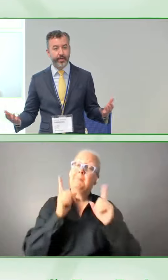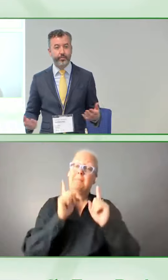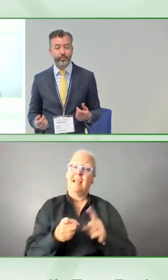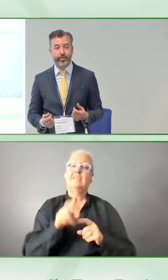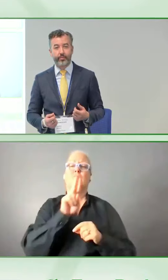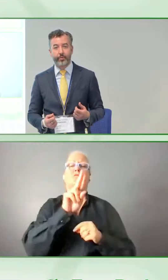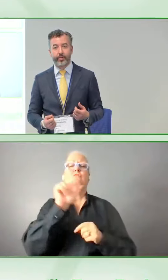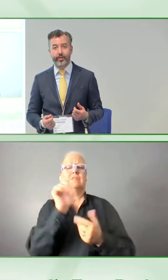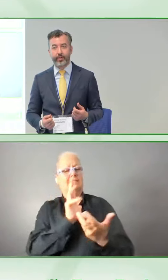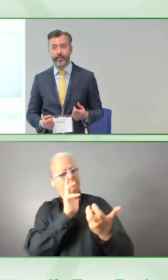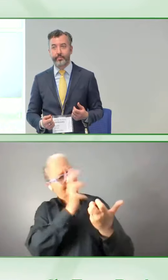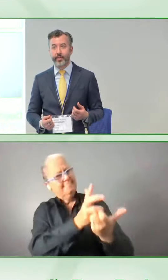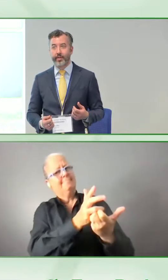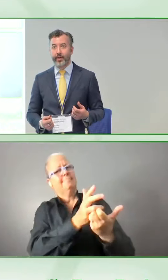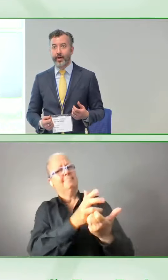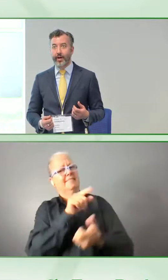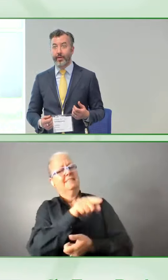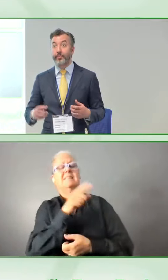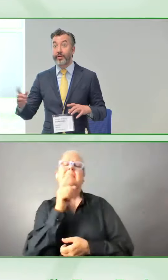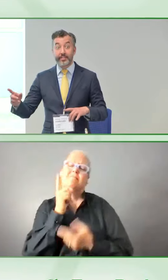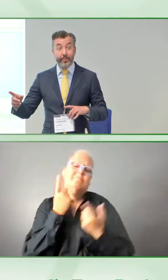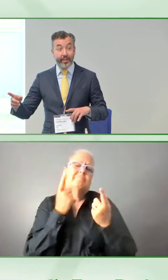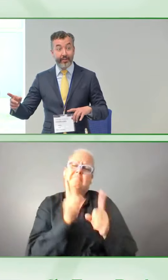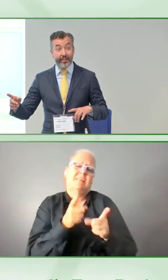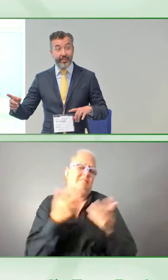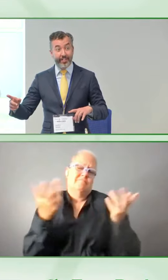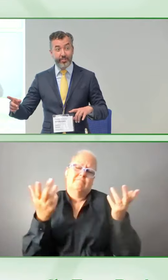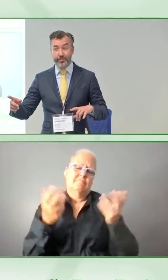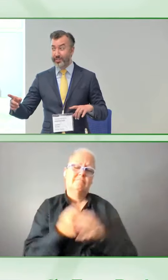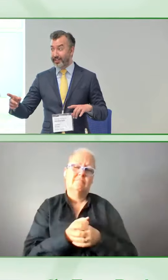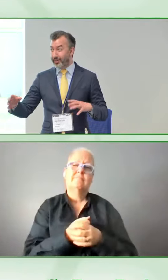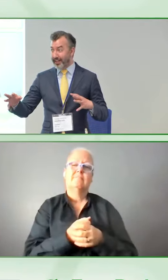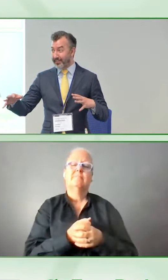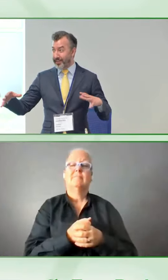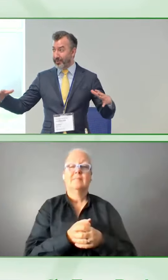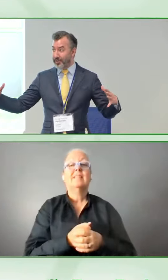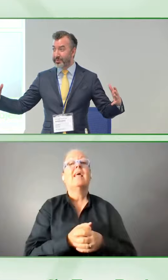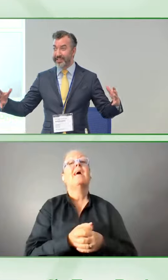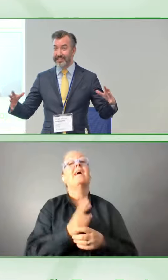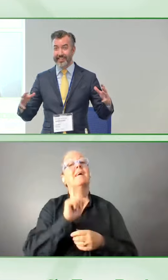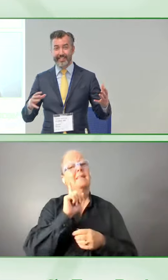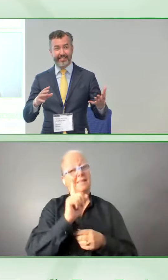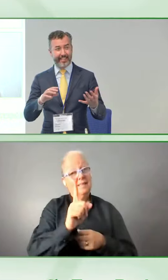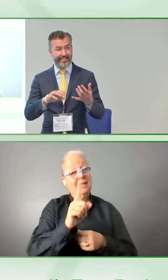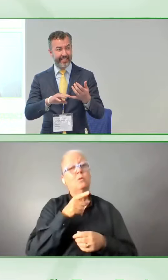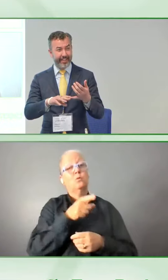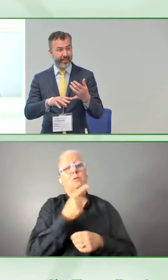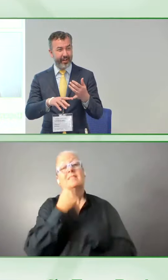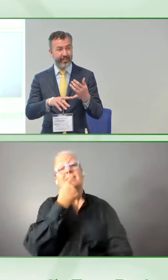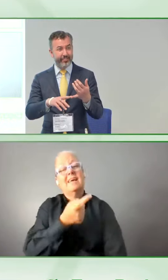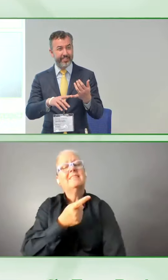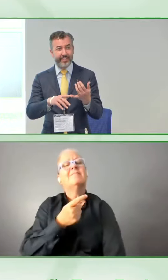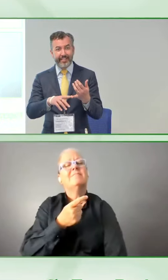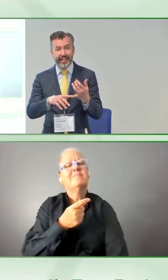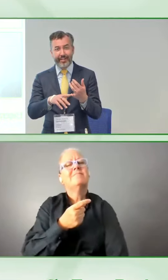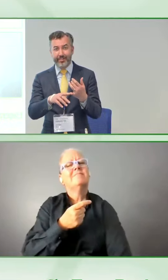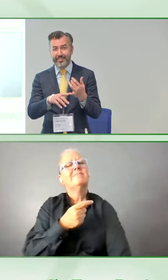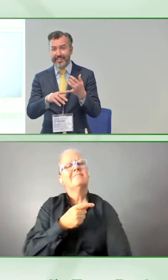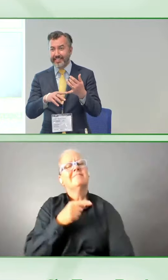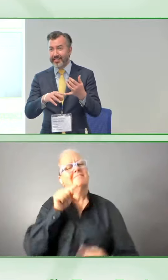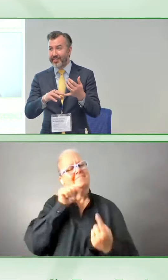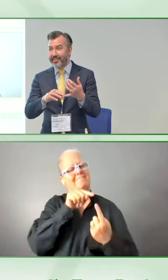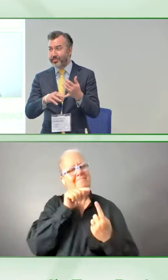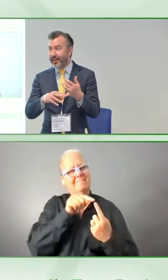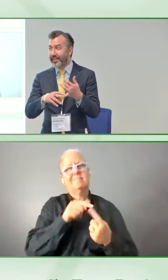reasonable accommodation, whatever we want to call it. And it brings up a lot of other issues that that were implicit in this, and that's